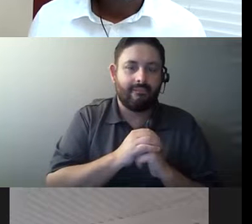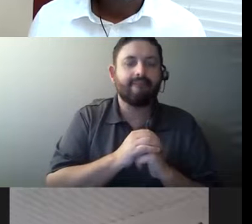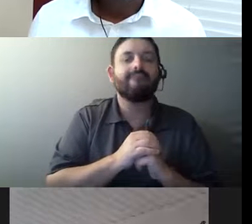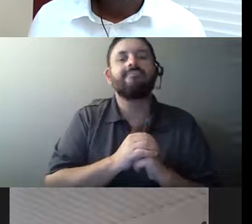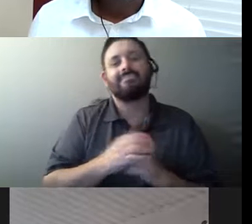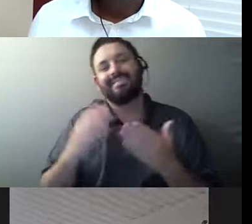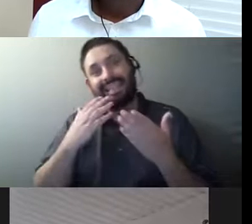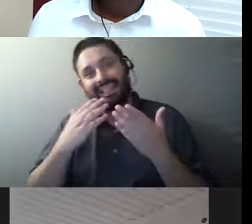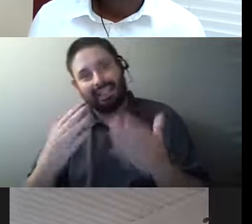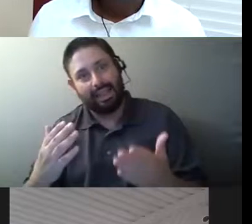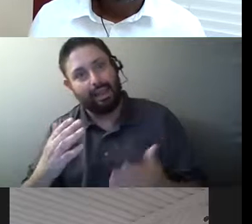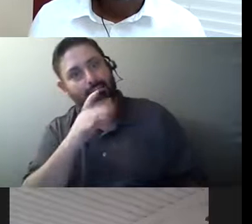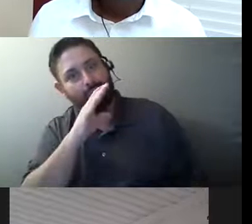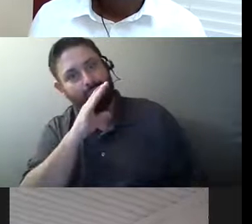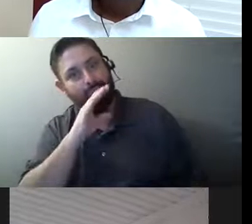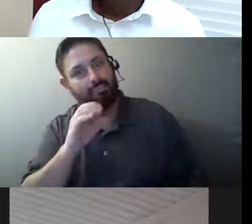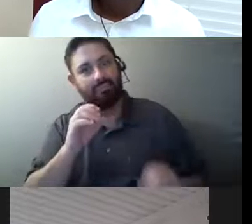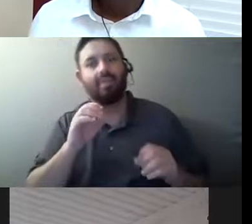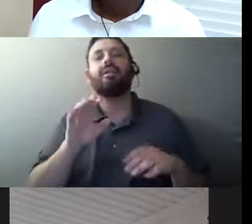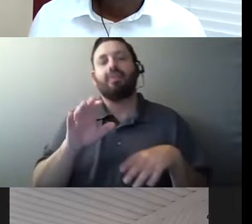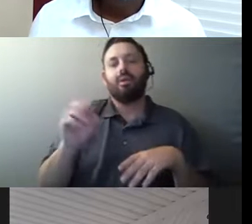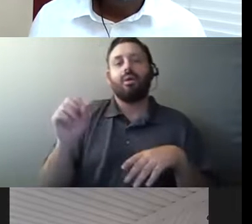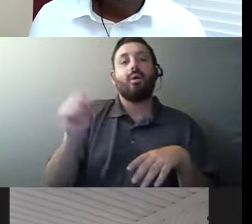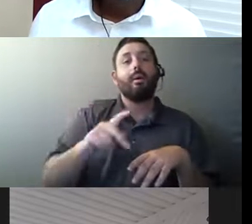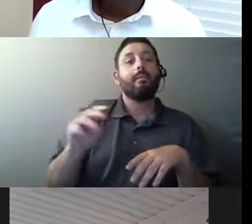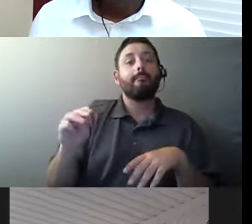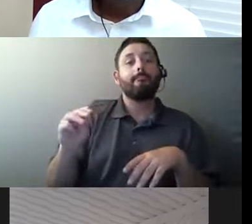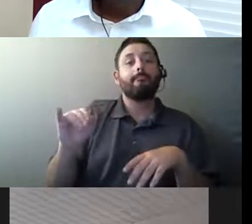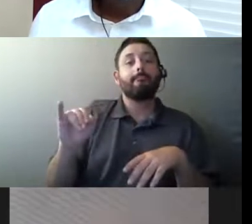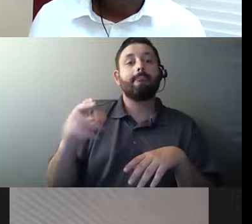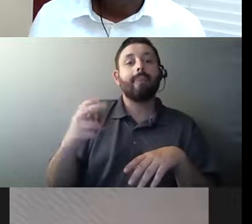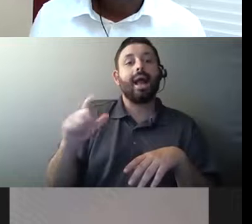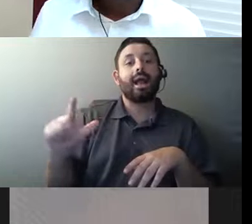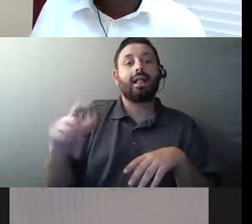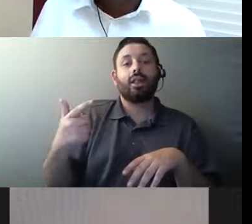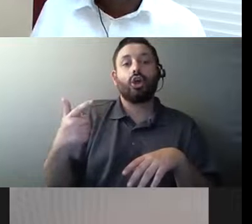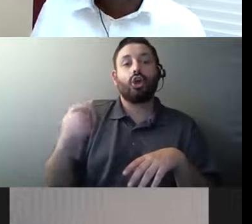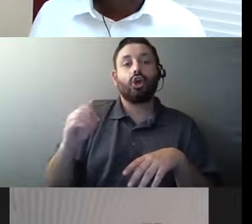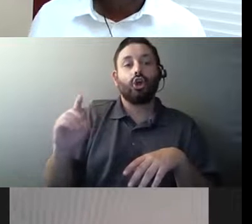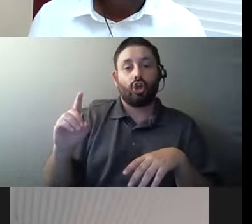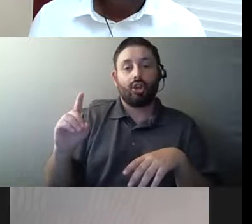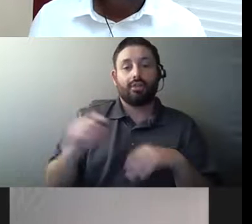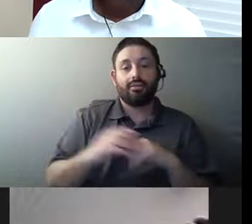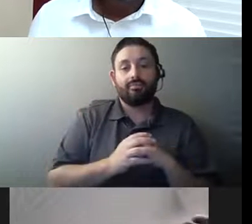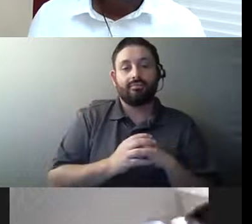Thank you. You're welcome. Okay, Michael. Michael Good?